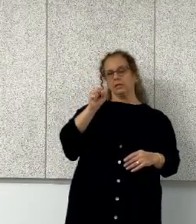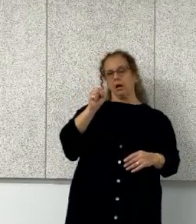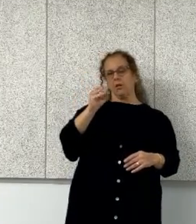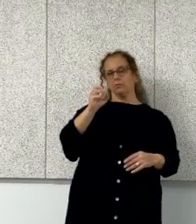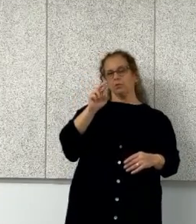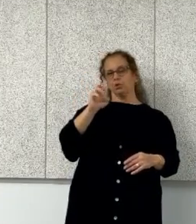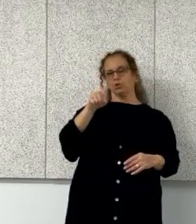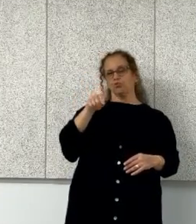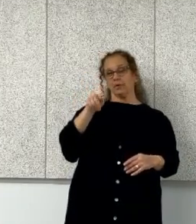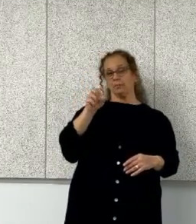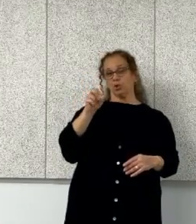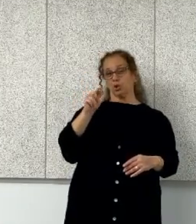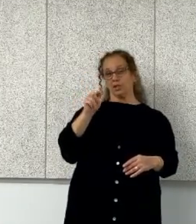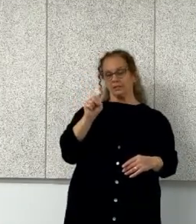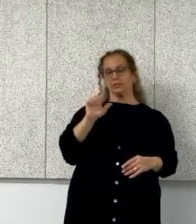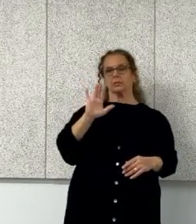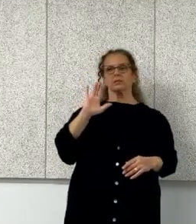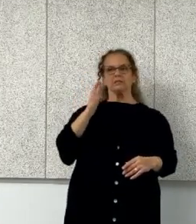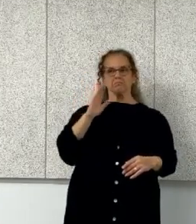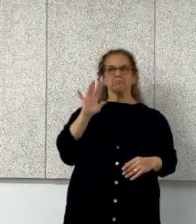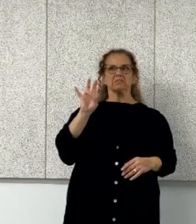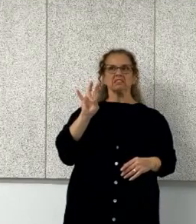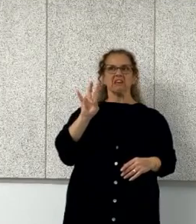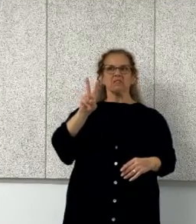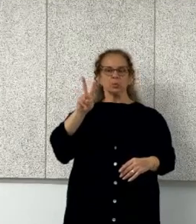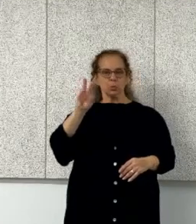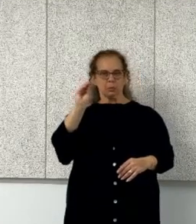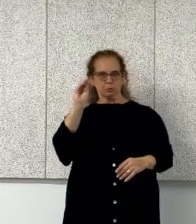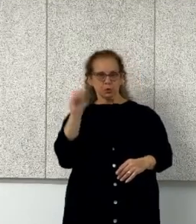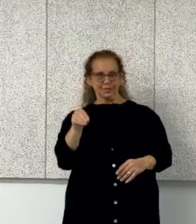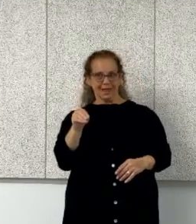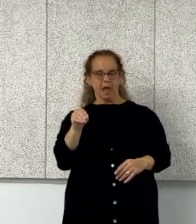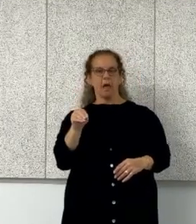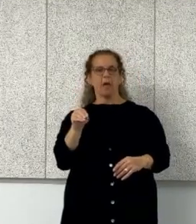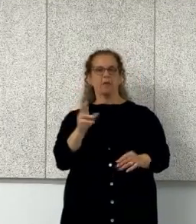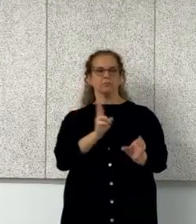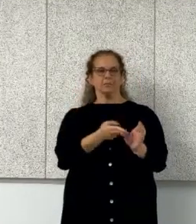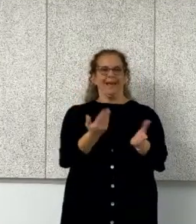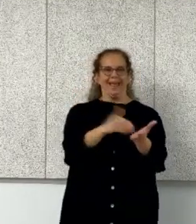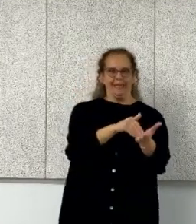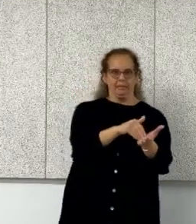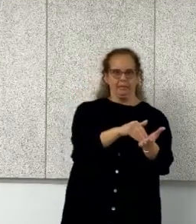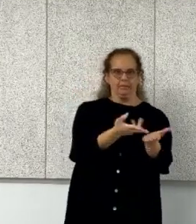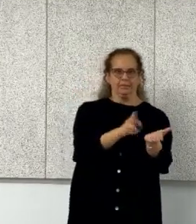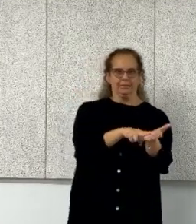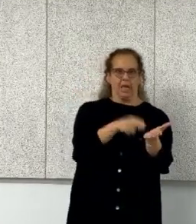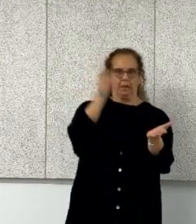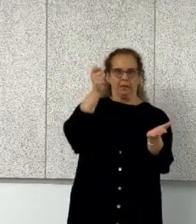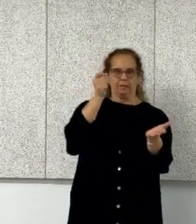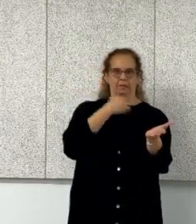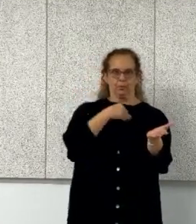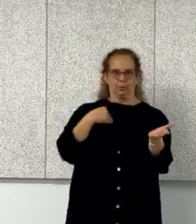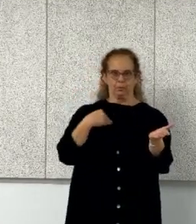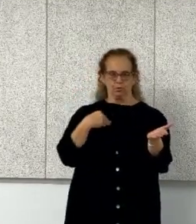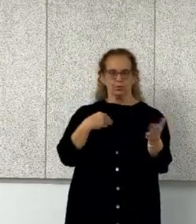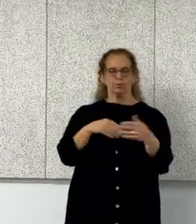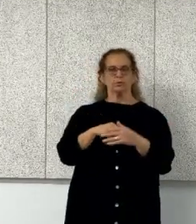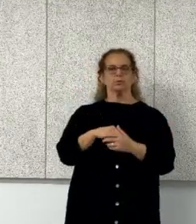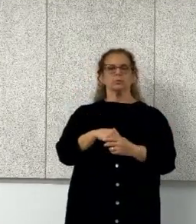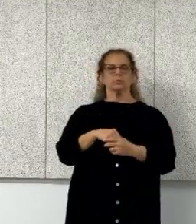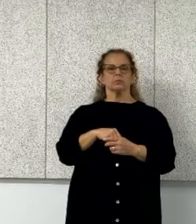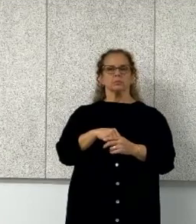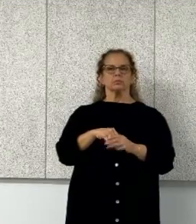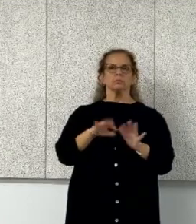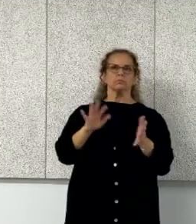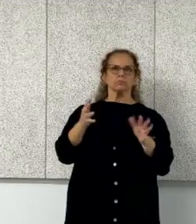like 72% renewal rate compared to the last full season before the pandemic. So that'd be the 18-19 season. So, you